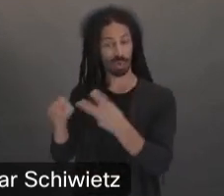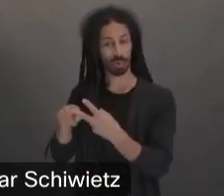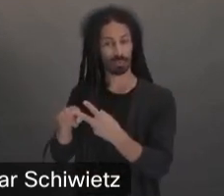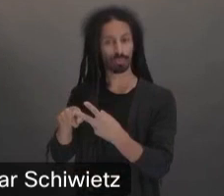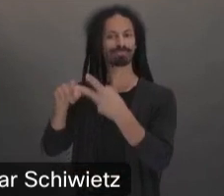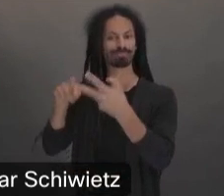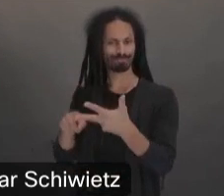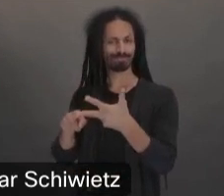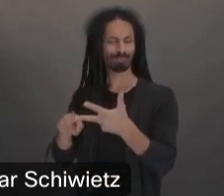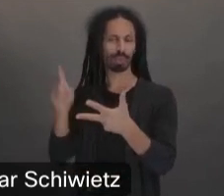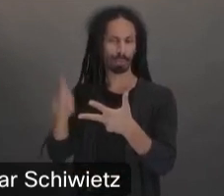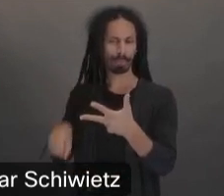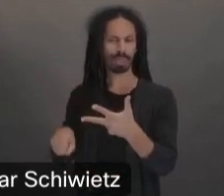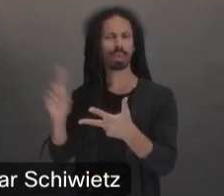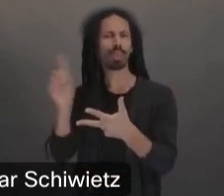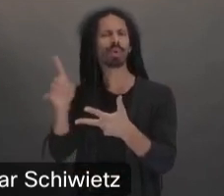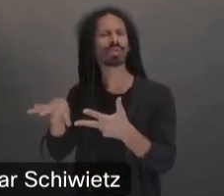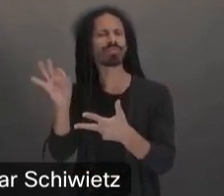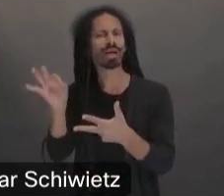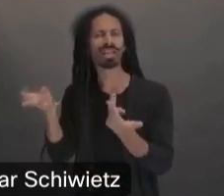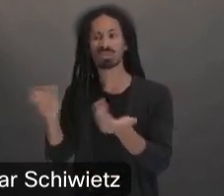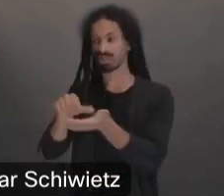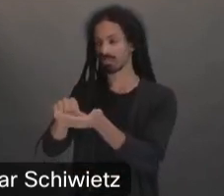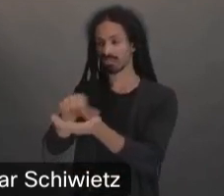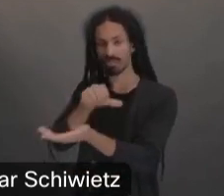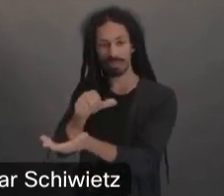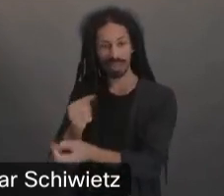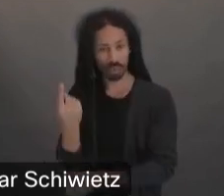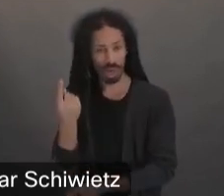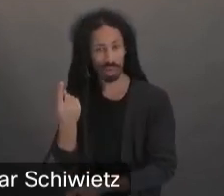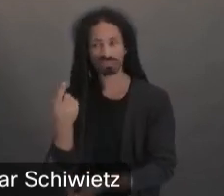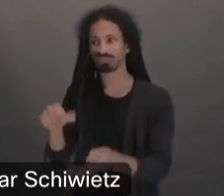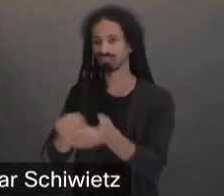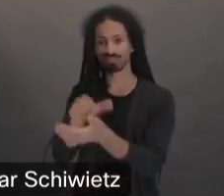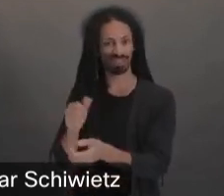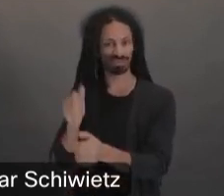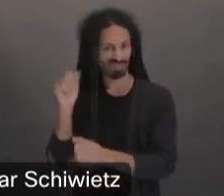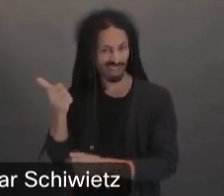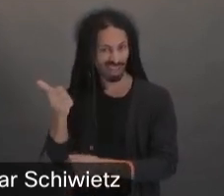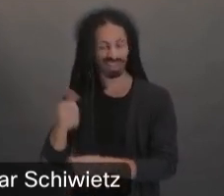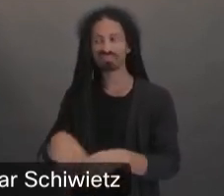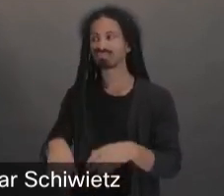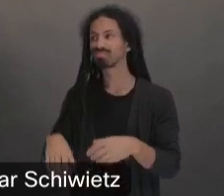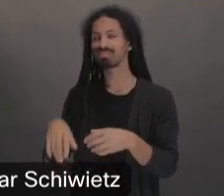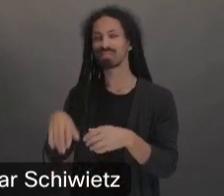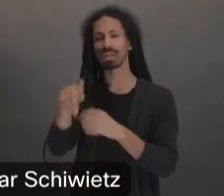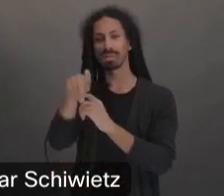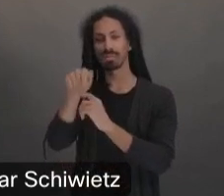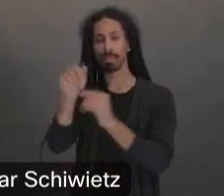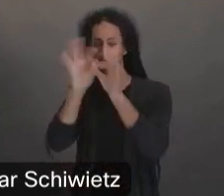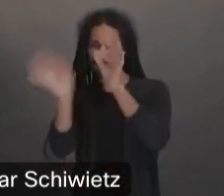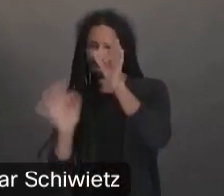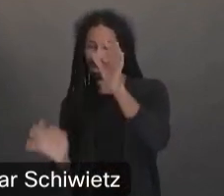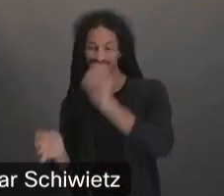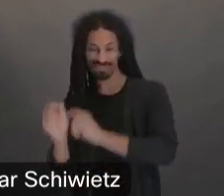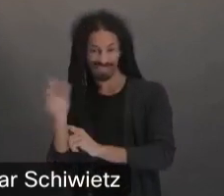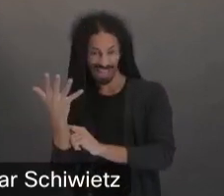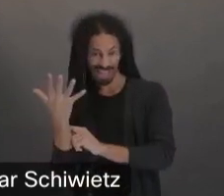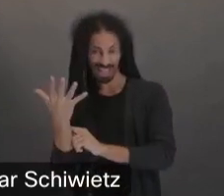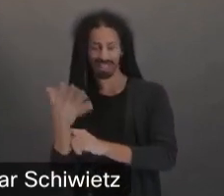the source? Was it on page 1, page 10, paragraph 5, paragraph